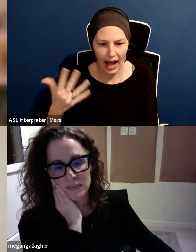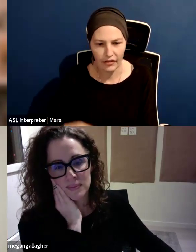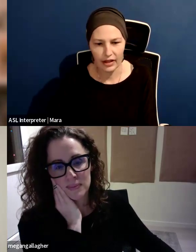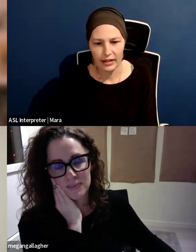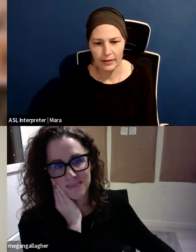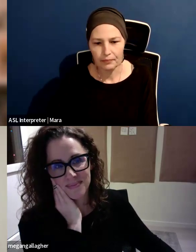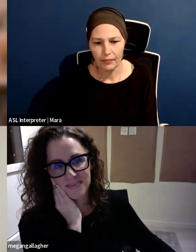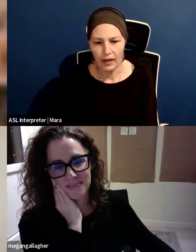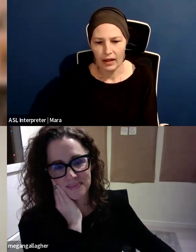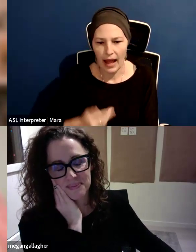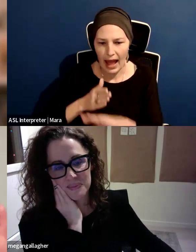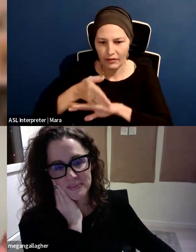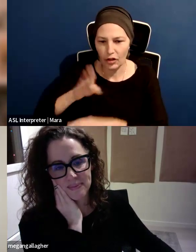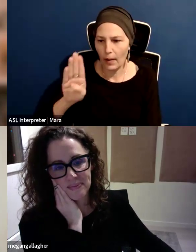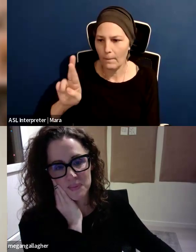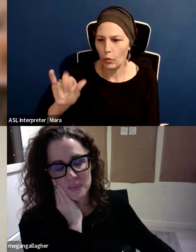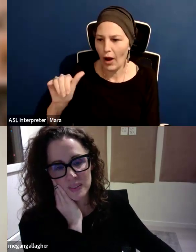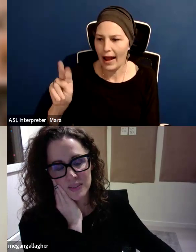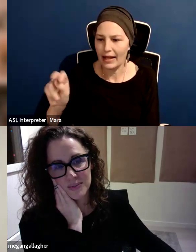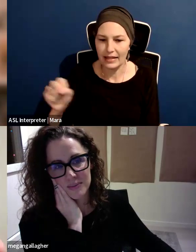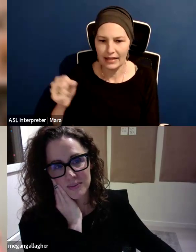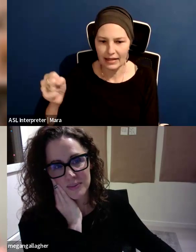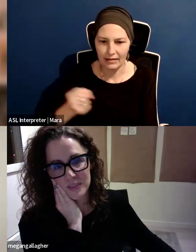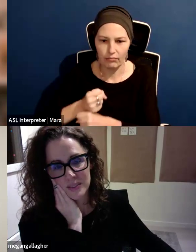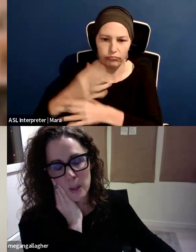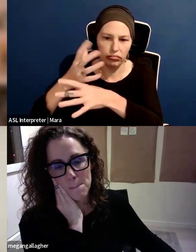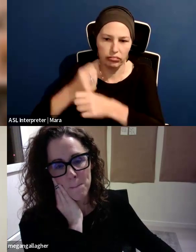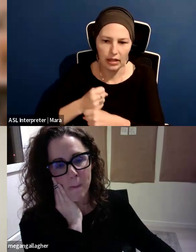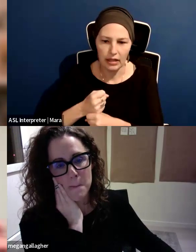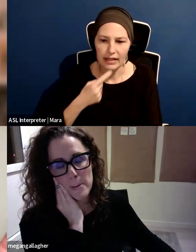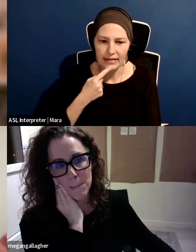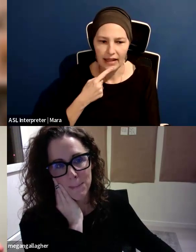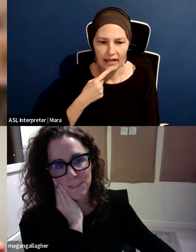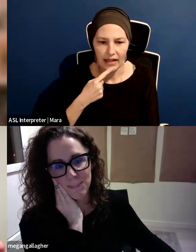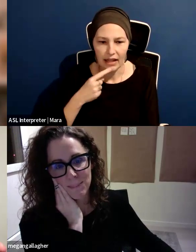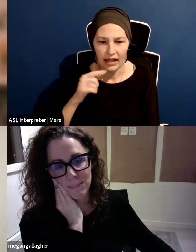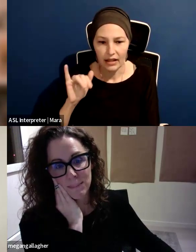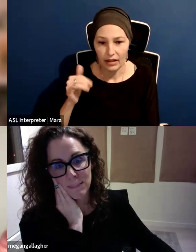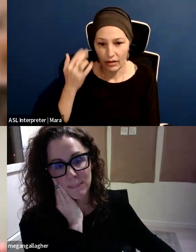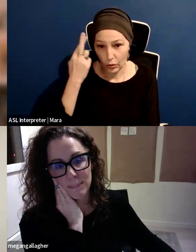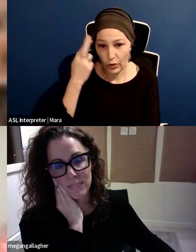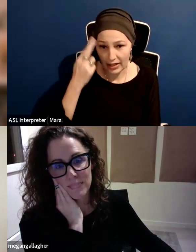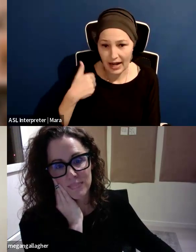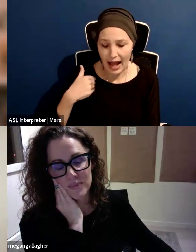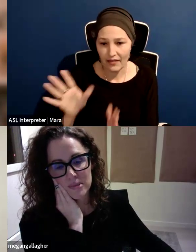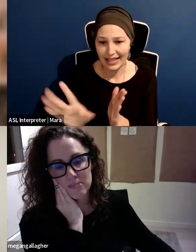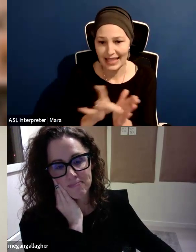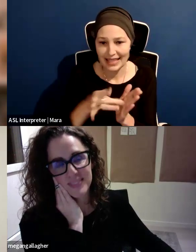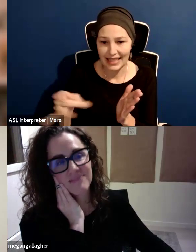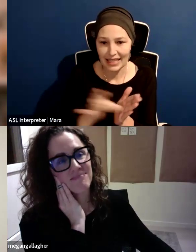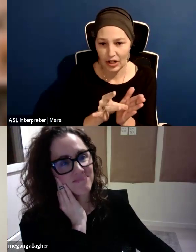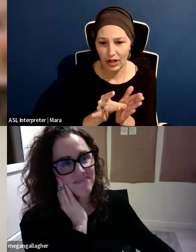Brian's outburst, and said something along the lines of like, there's a reason why I have a sticker on my wheelchair that says my freedom, not my